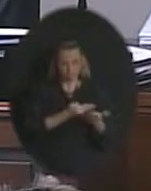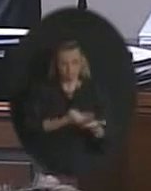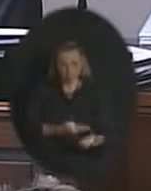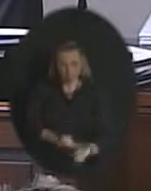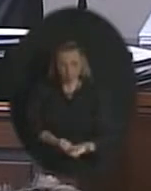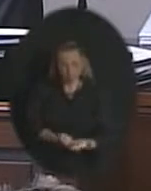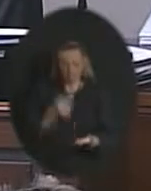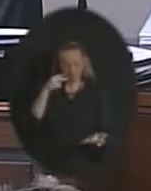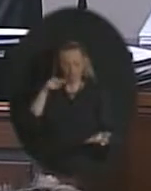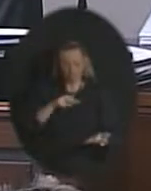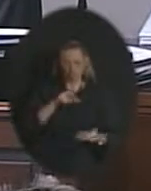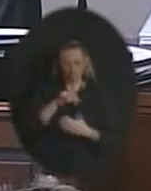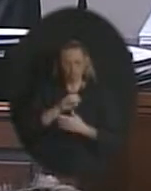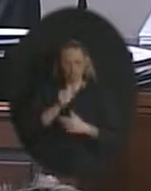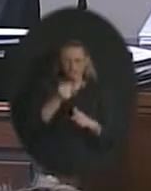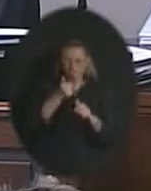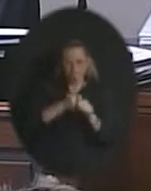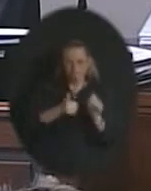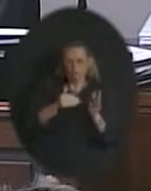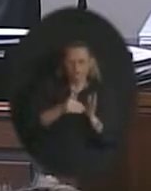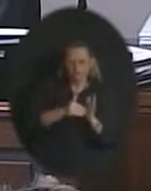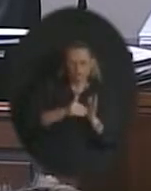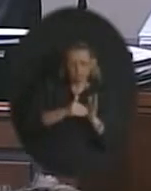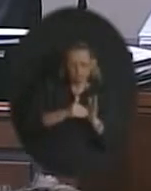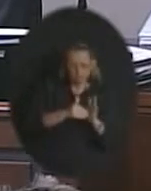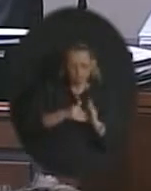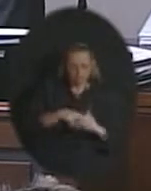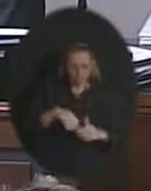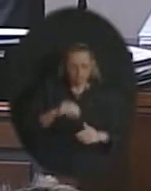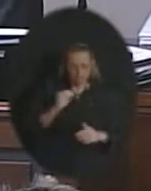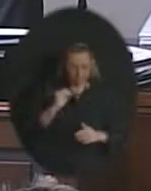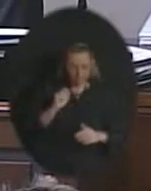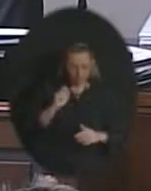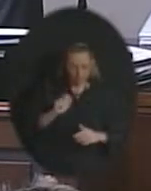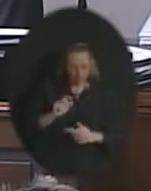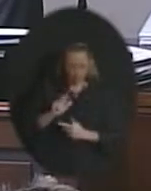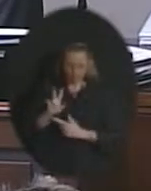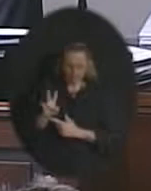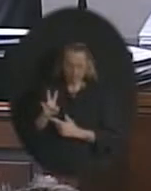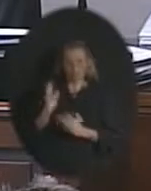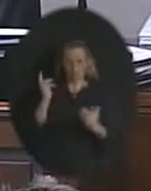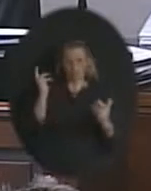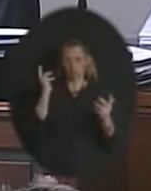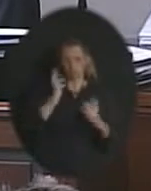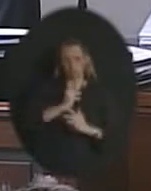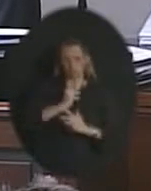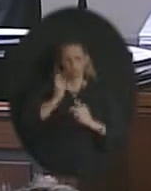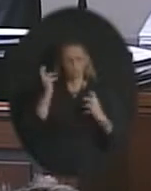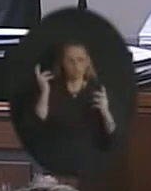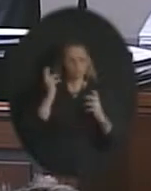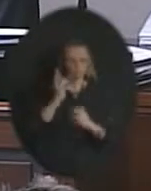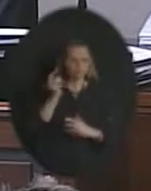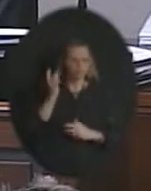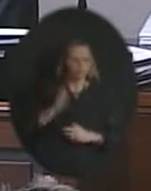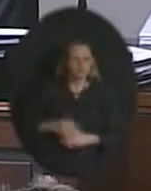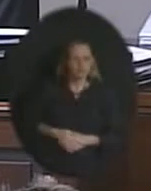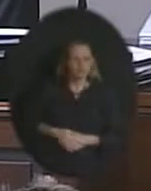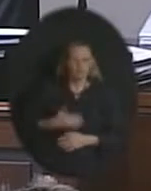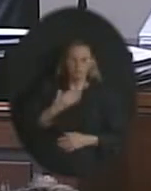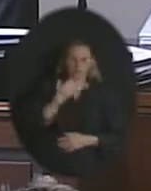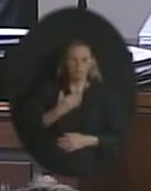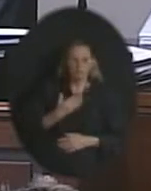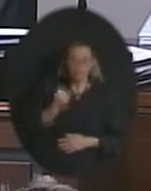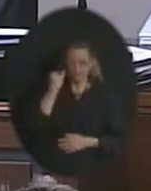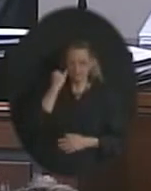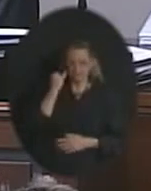at 0.0437, that's unheard of. That's good. Yeah, it's really good. And if we went to the open